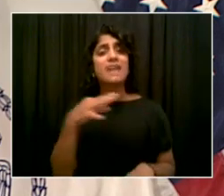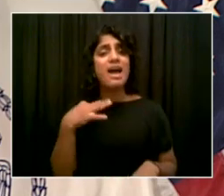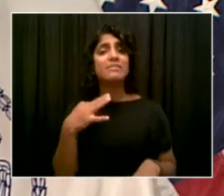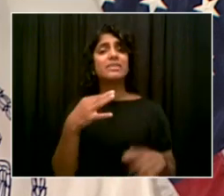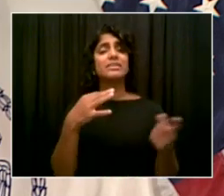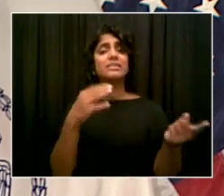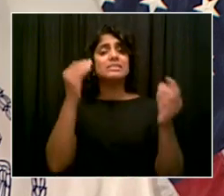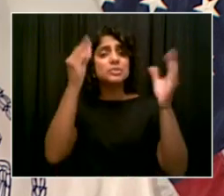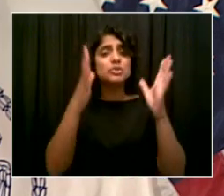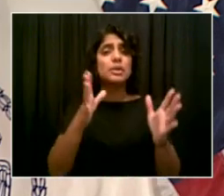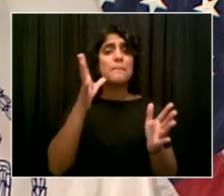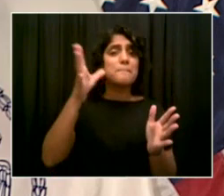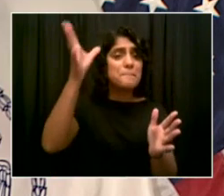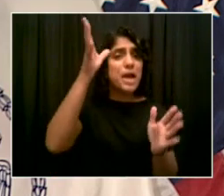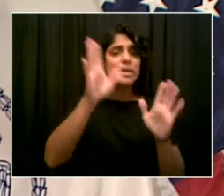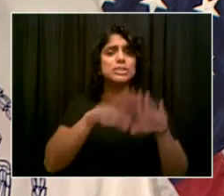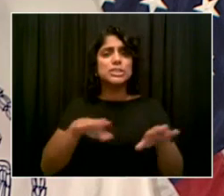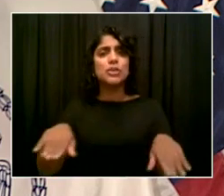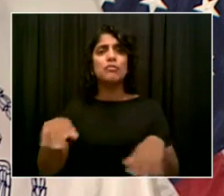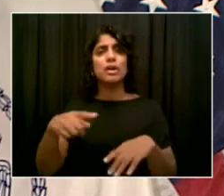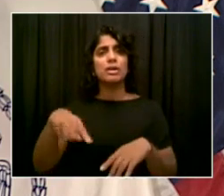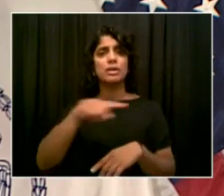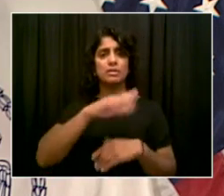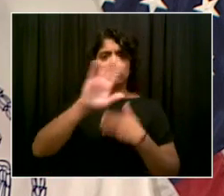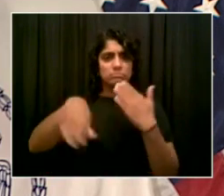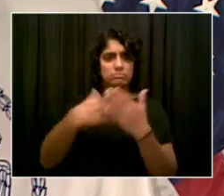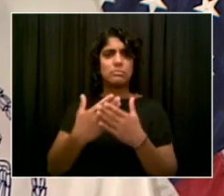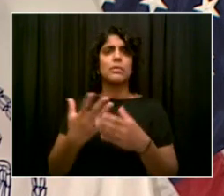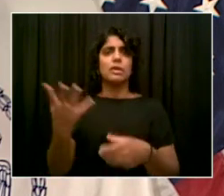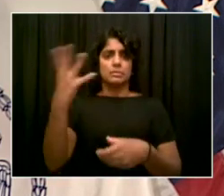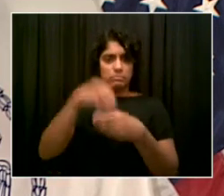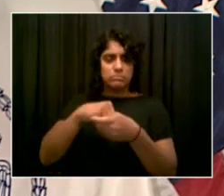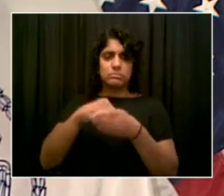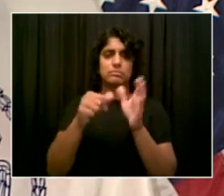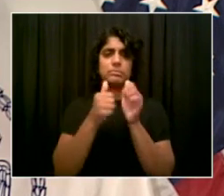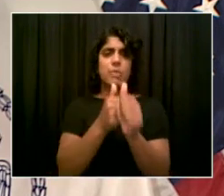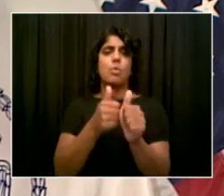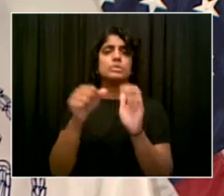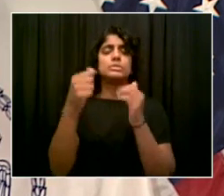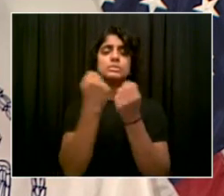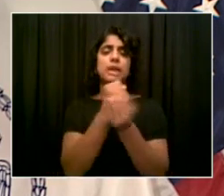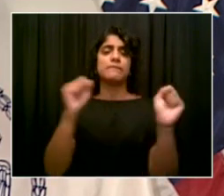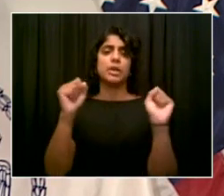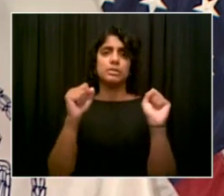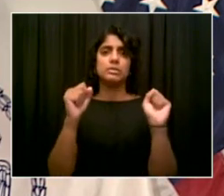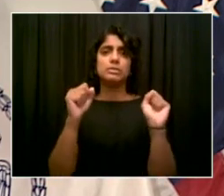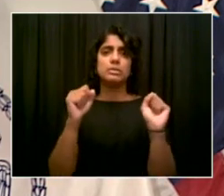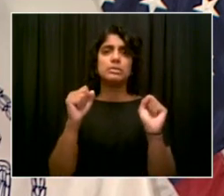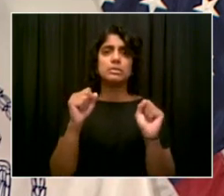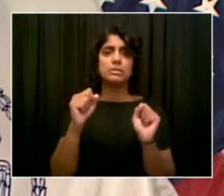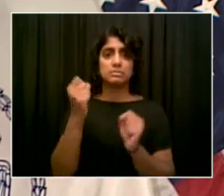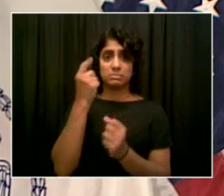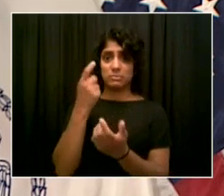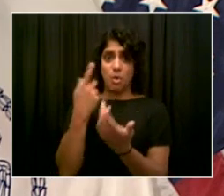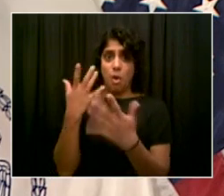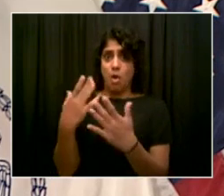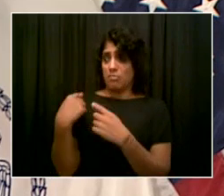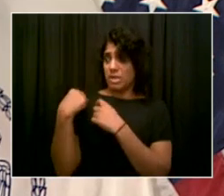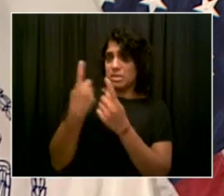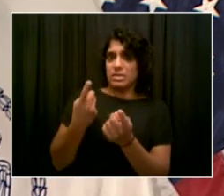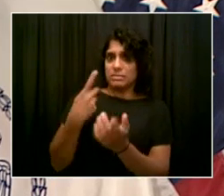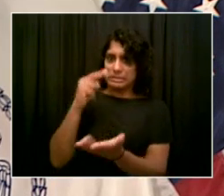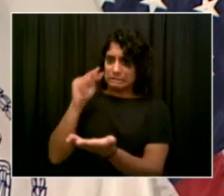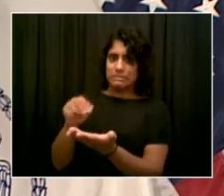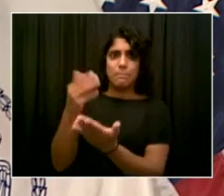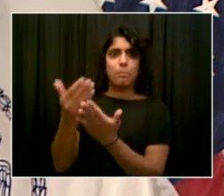effort to make schools safe. And it worked. And there were a lot of doubting Thomases in the beginning, but it really worked. Hundreds of thousands of kids went to